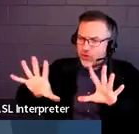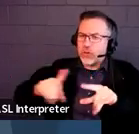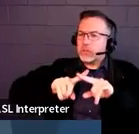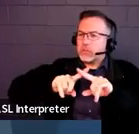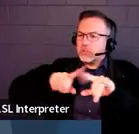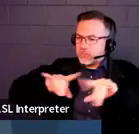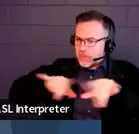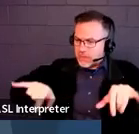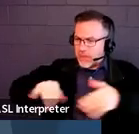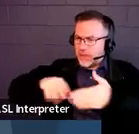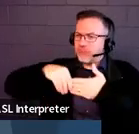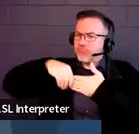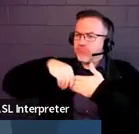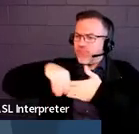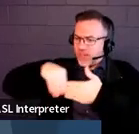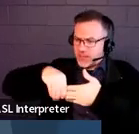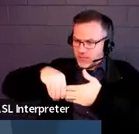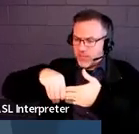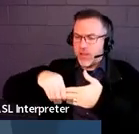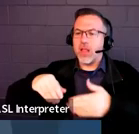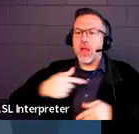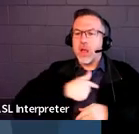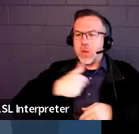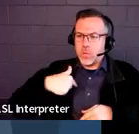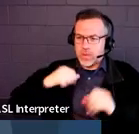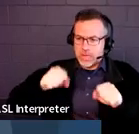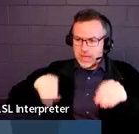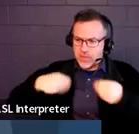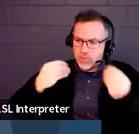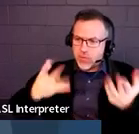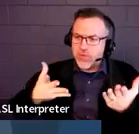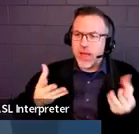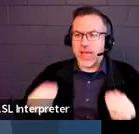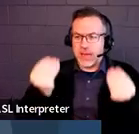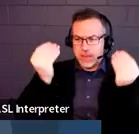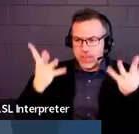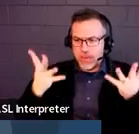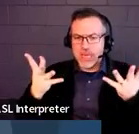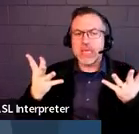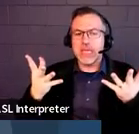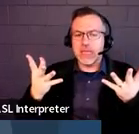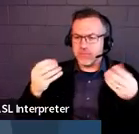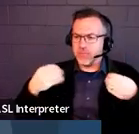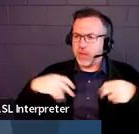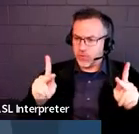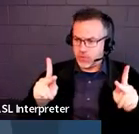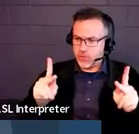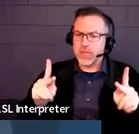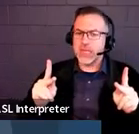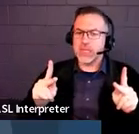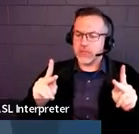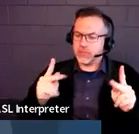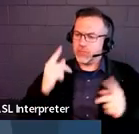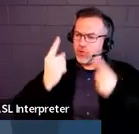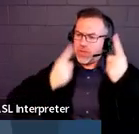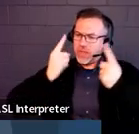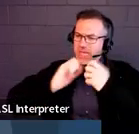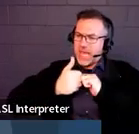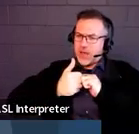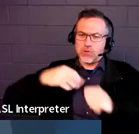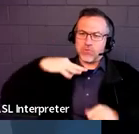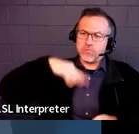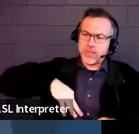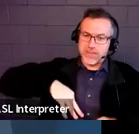to provide as many opportunities as we could possibly think of for our students.